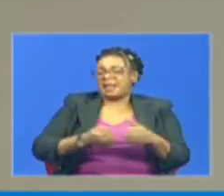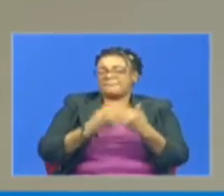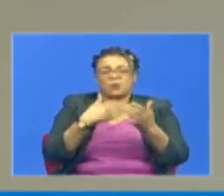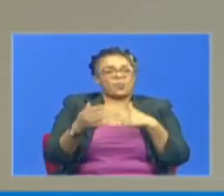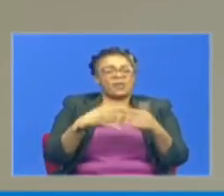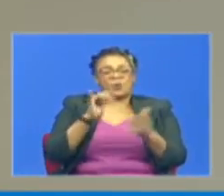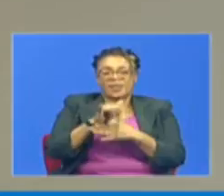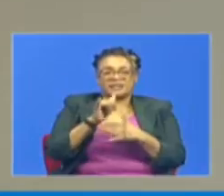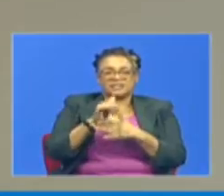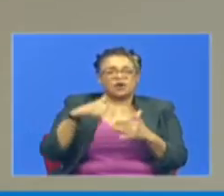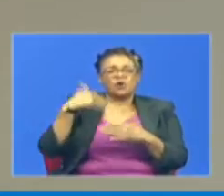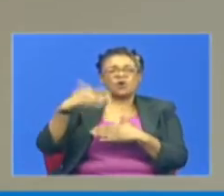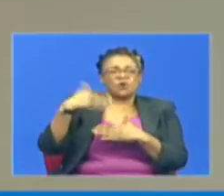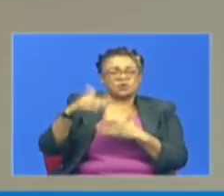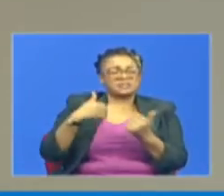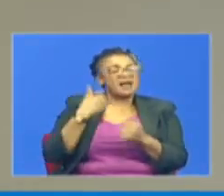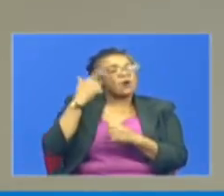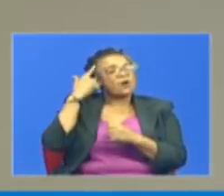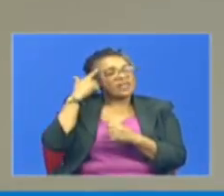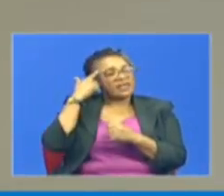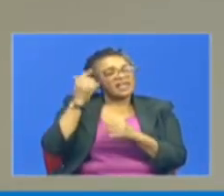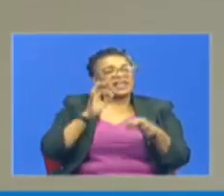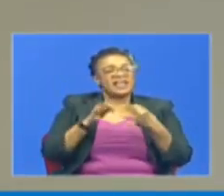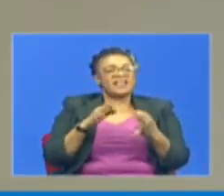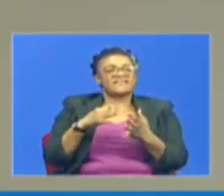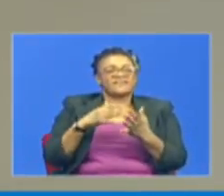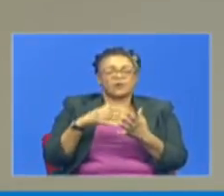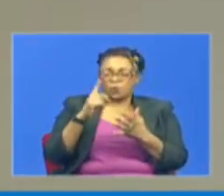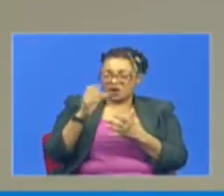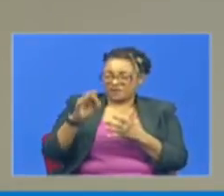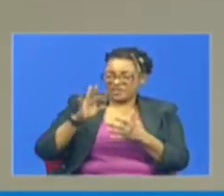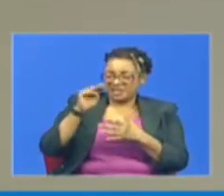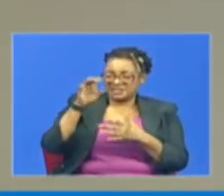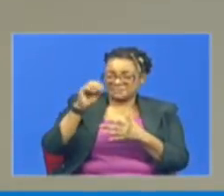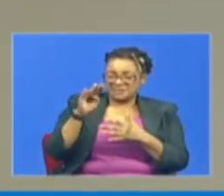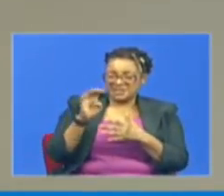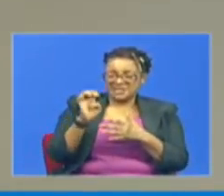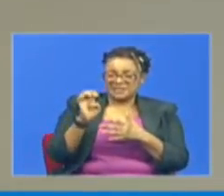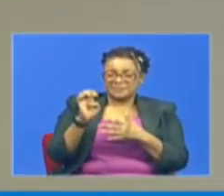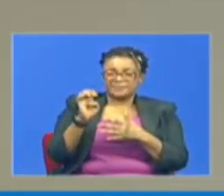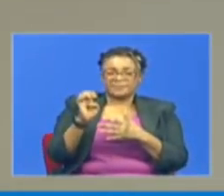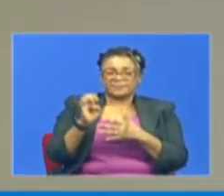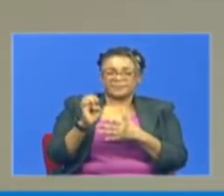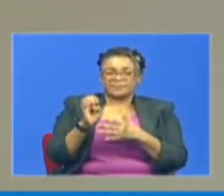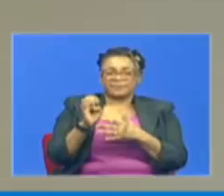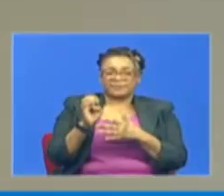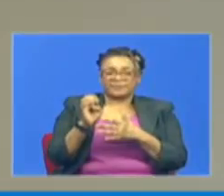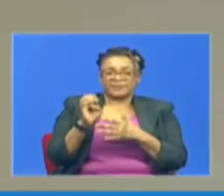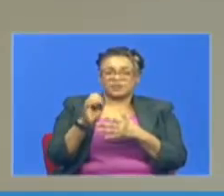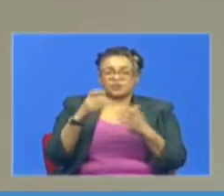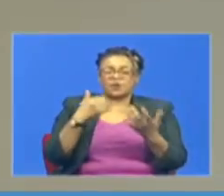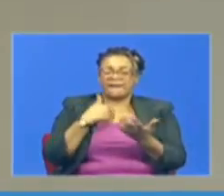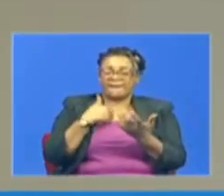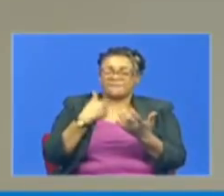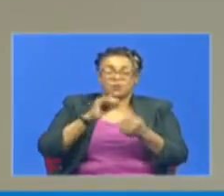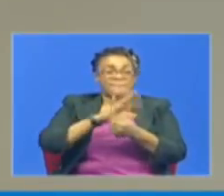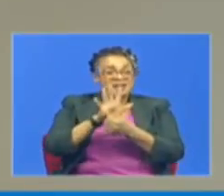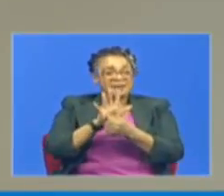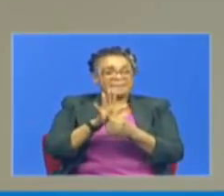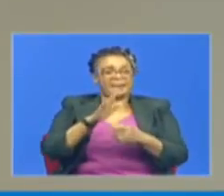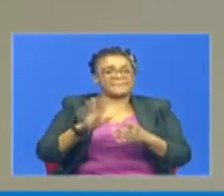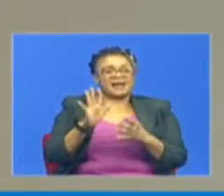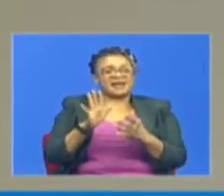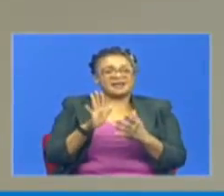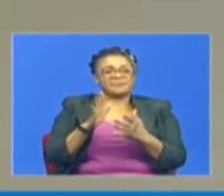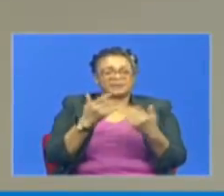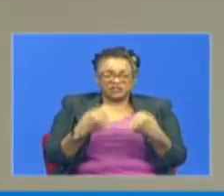always now think that if you're one of the SMEs that is adjusting to this pandemic by actually